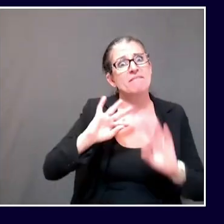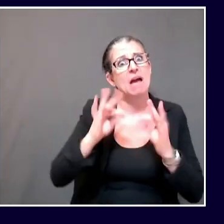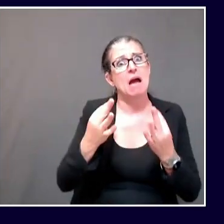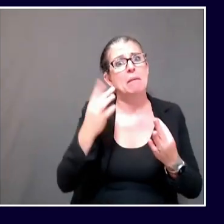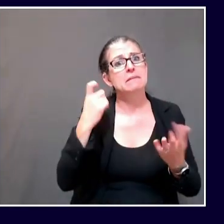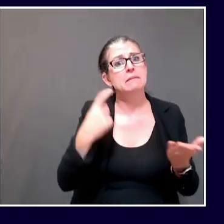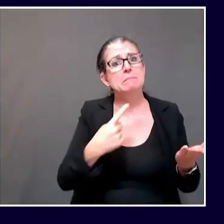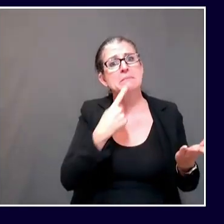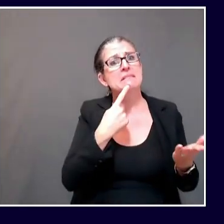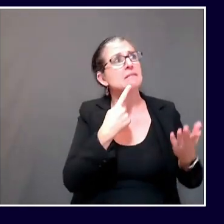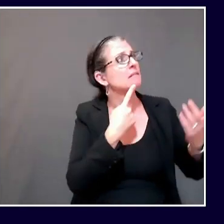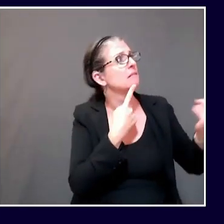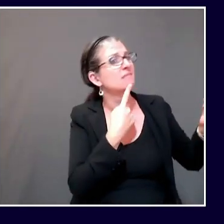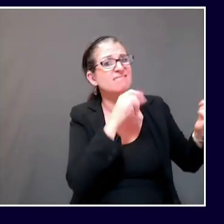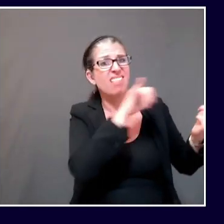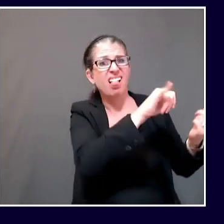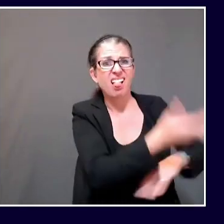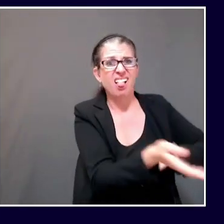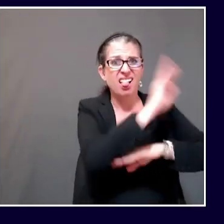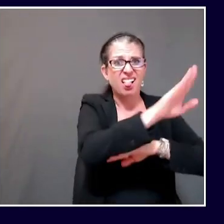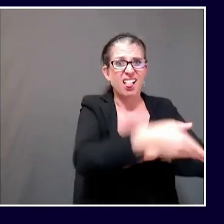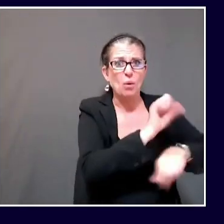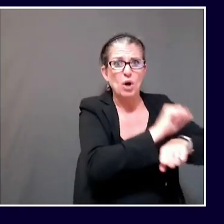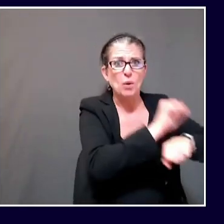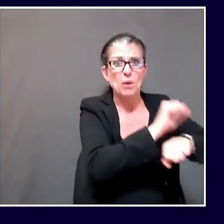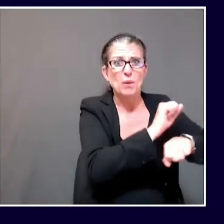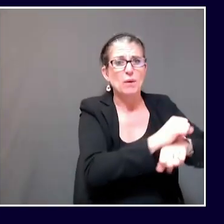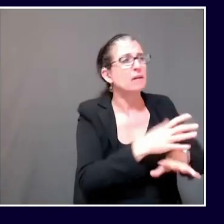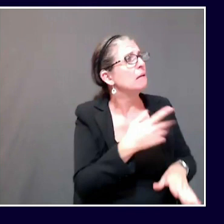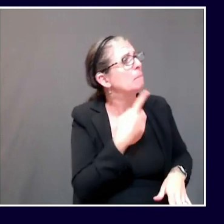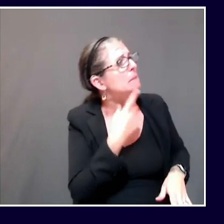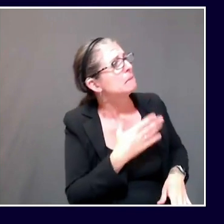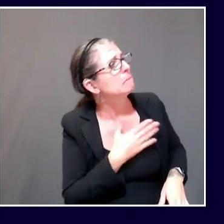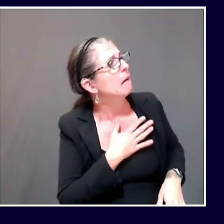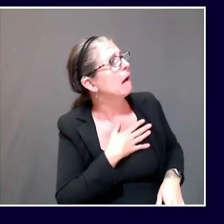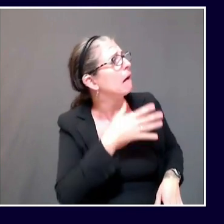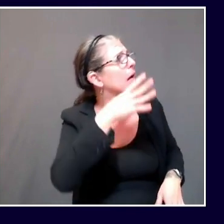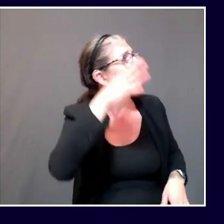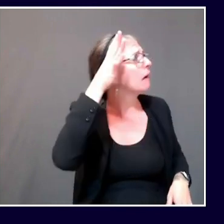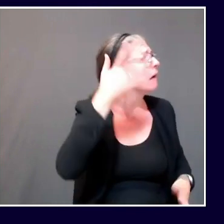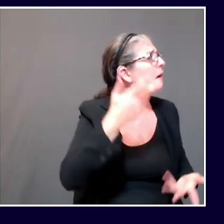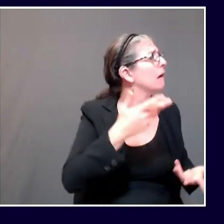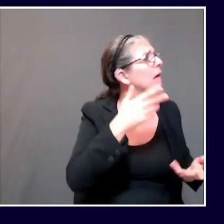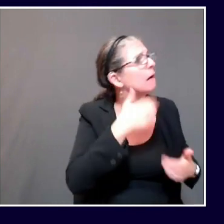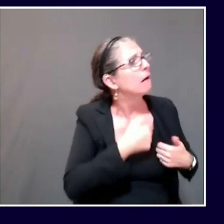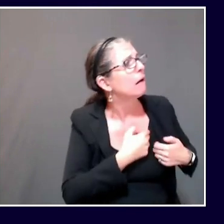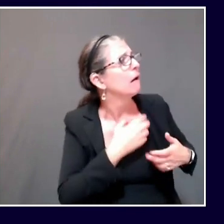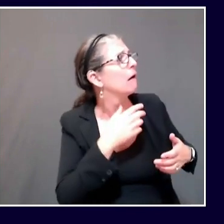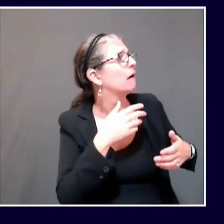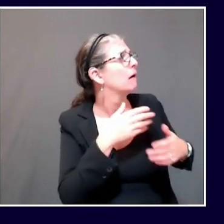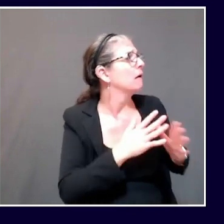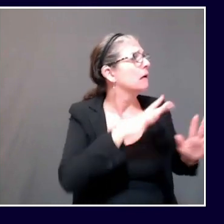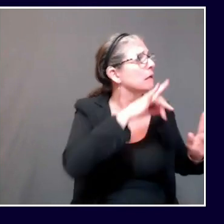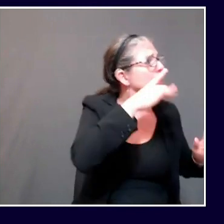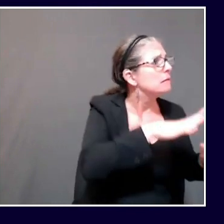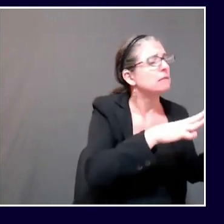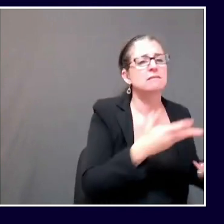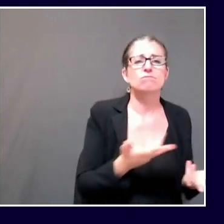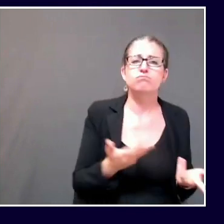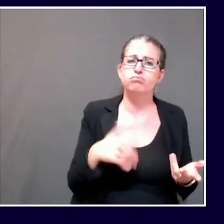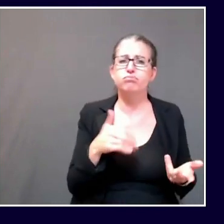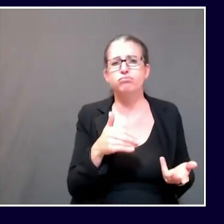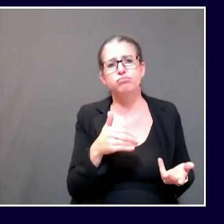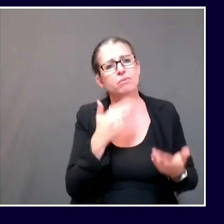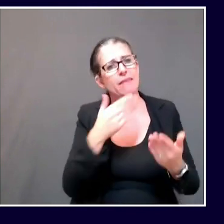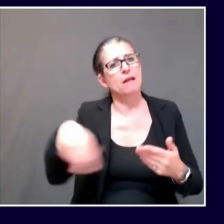hours. So my hat goes off to each and every one of you. We would not be here were it not for all of your hard work. So thank you. And